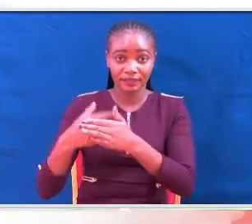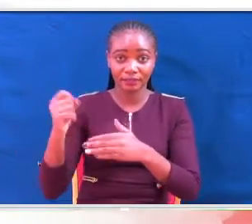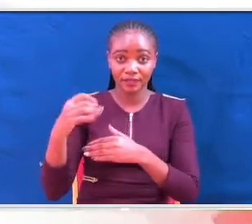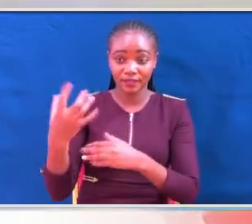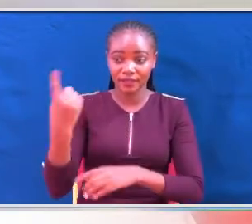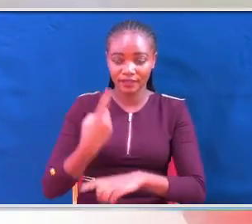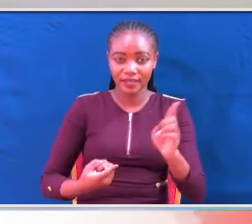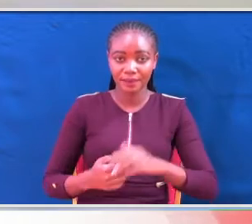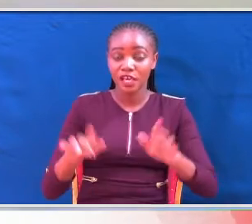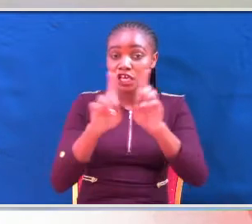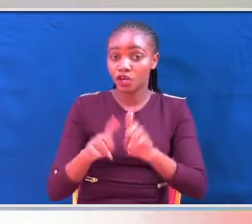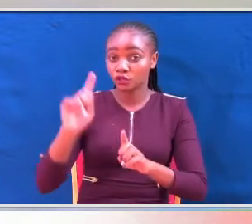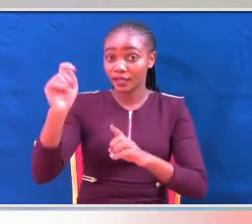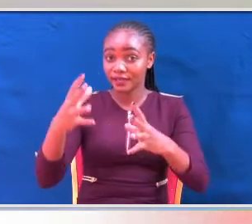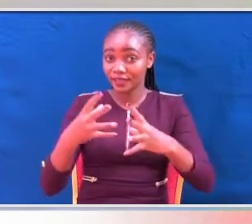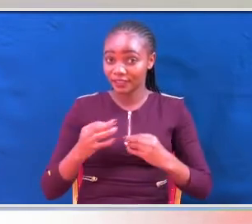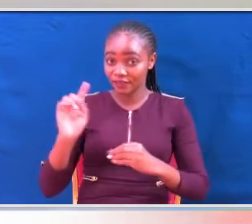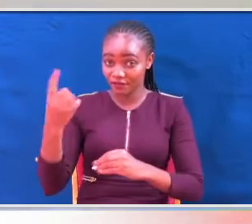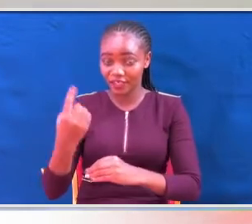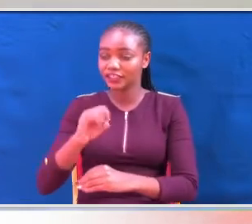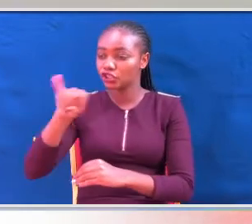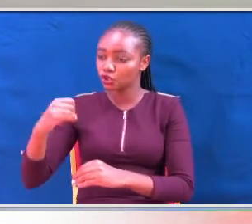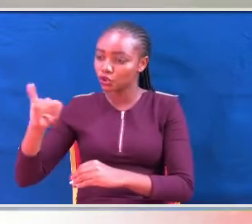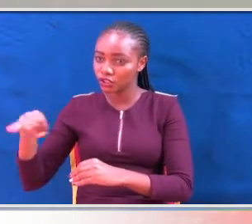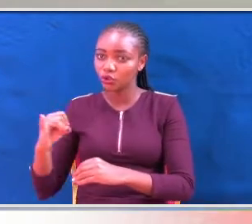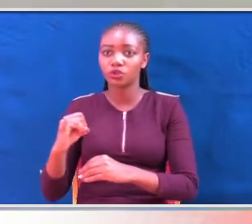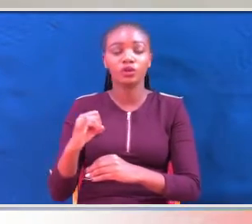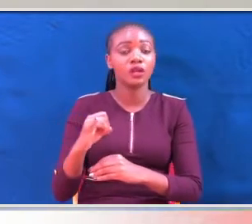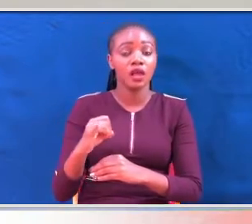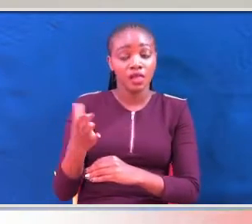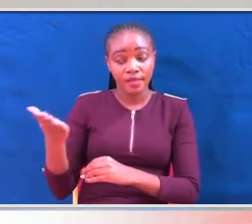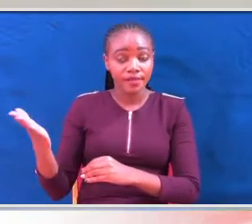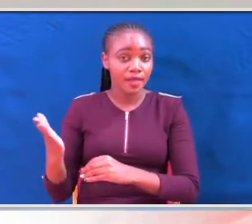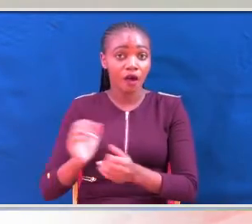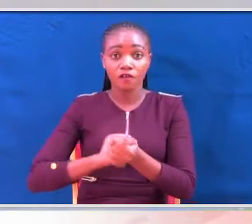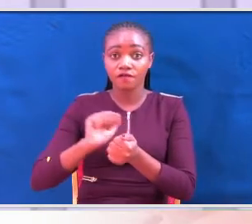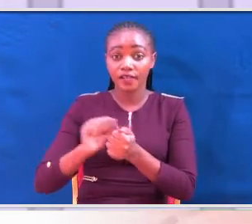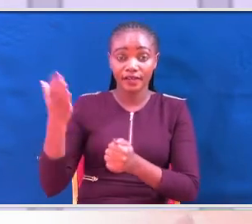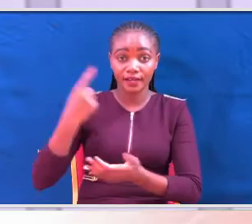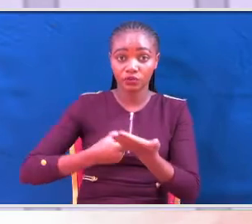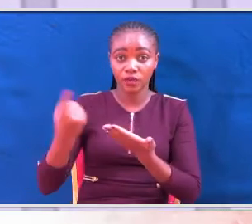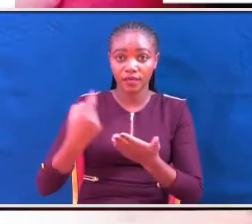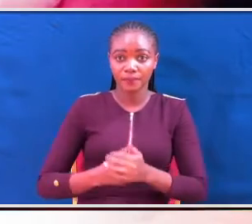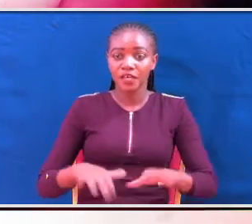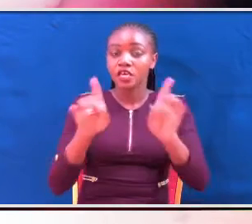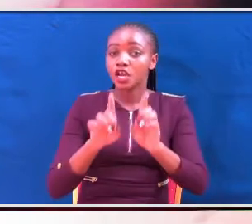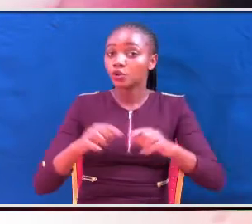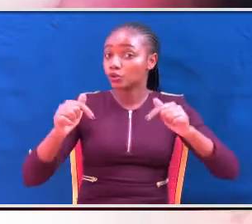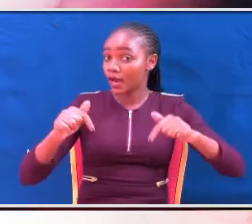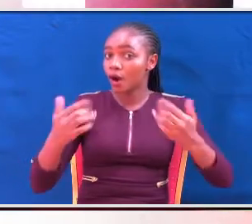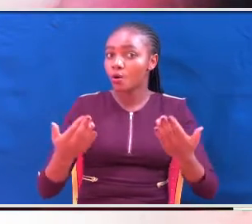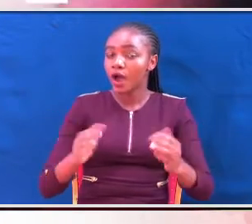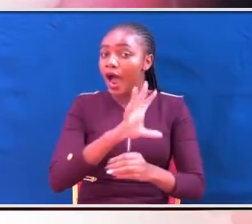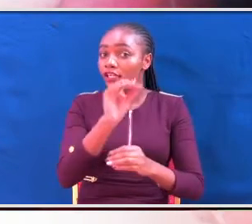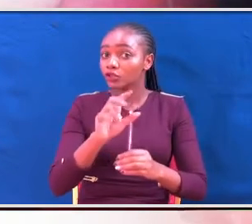this year. Kenya received the first batch of Johnson & Johnson COVID-19 vaccine on Friday last week. So far, a total